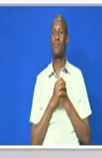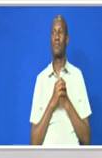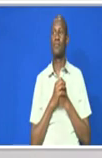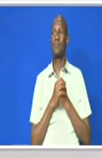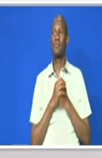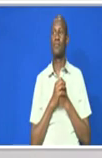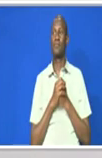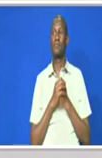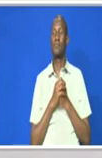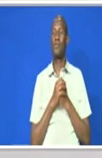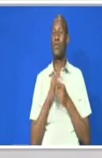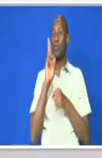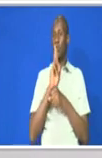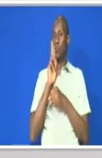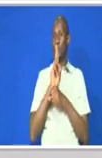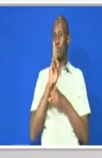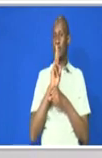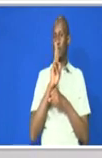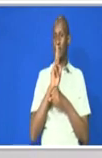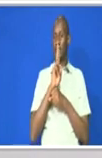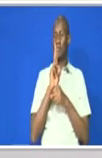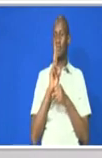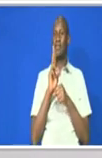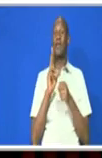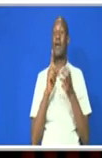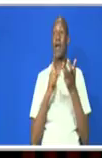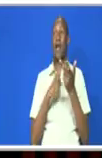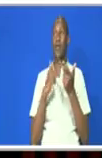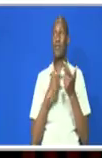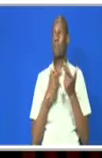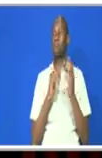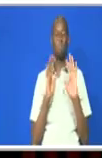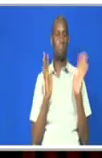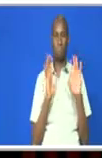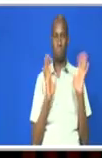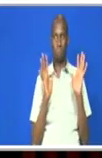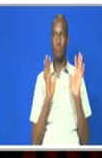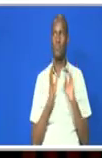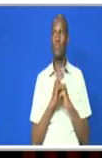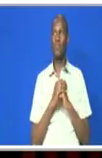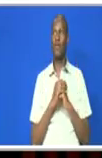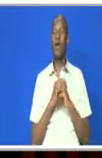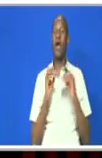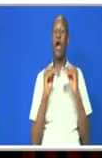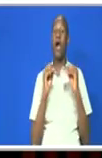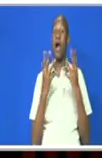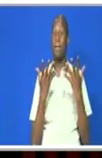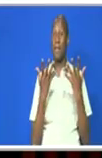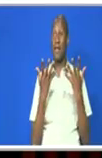I don't want to use counters. So I'll ask myself, how